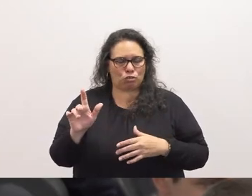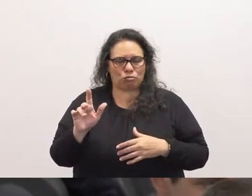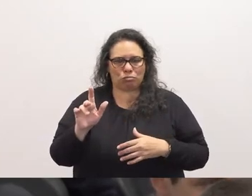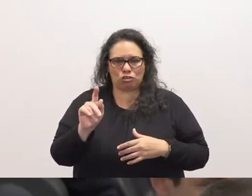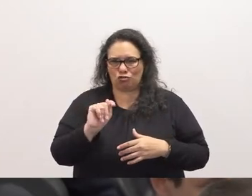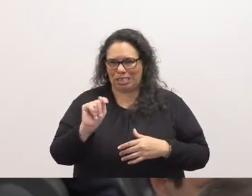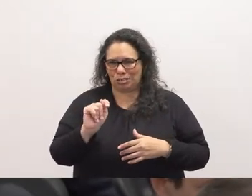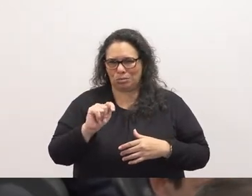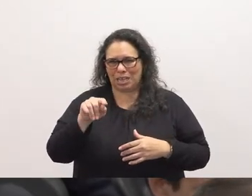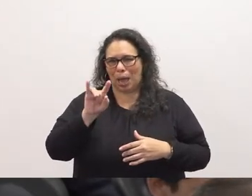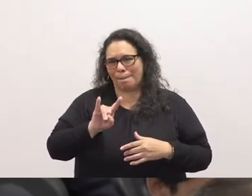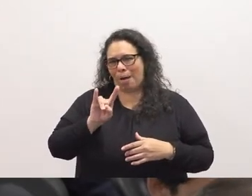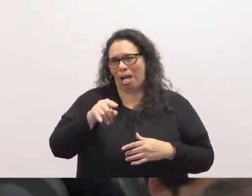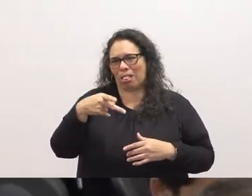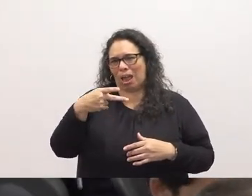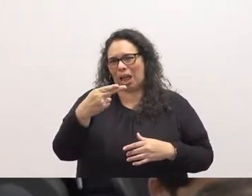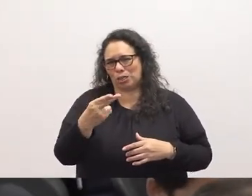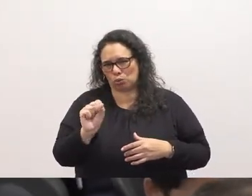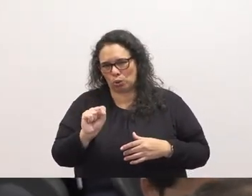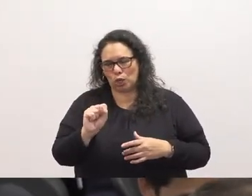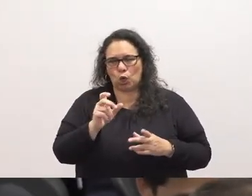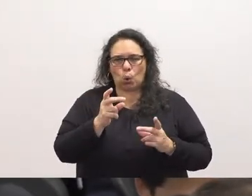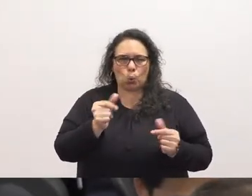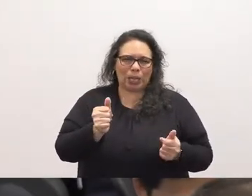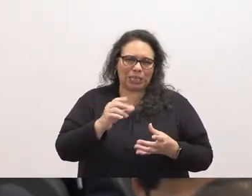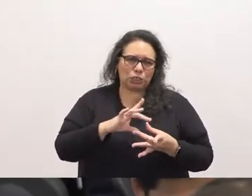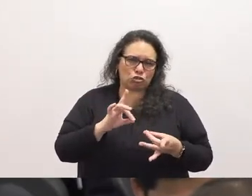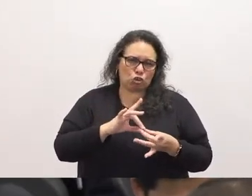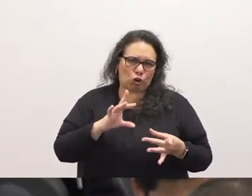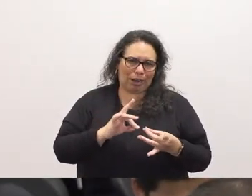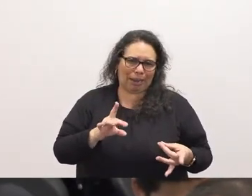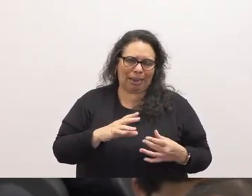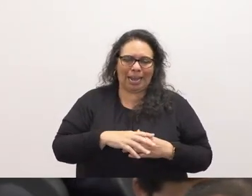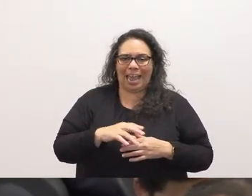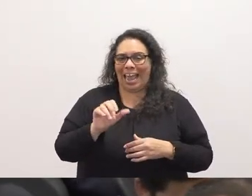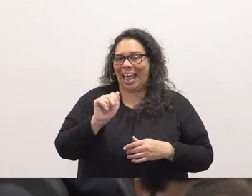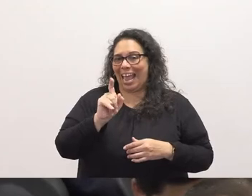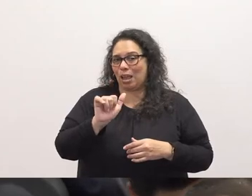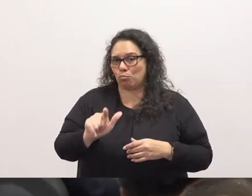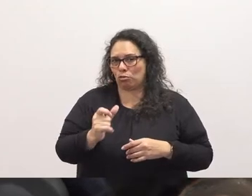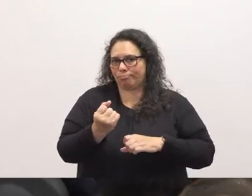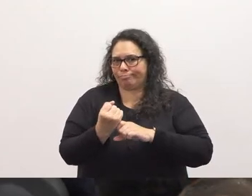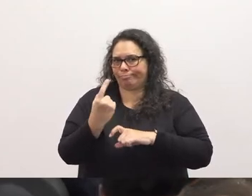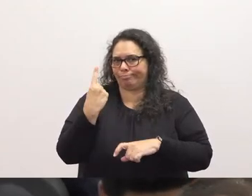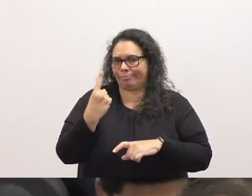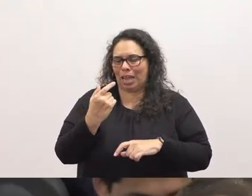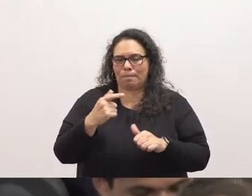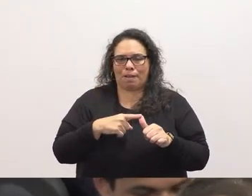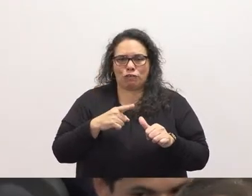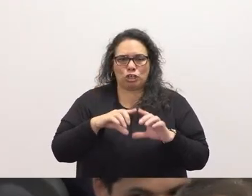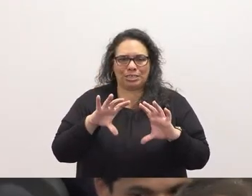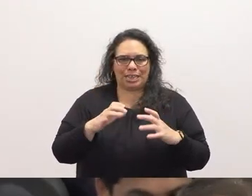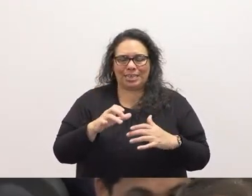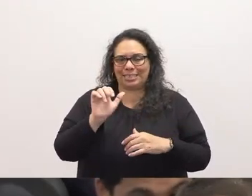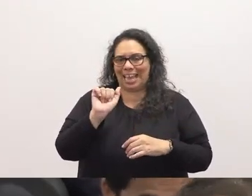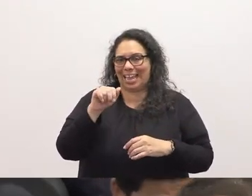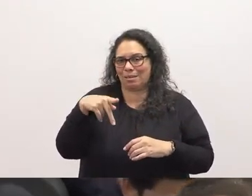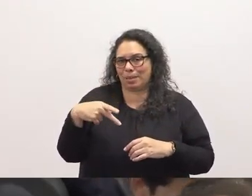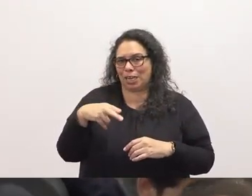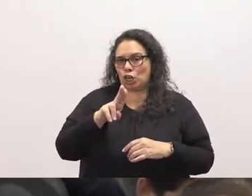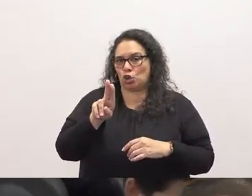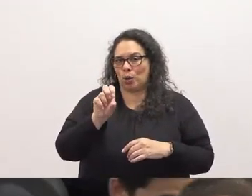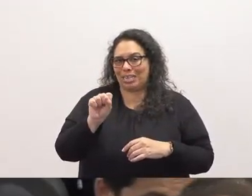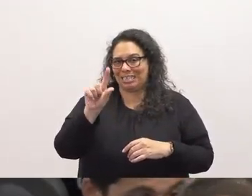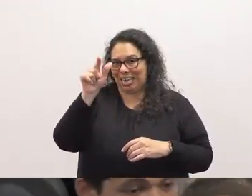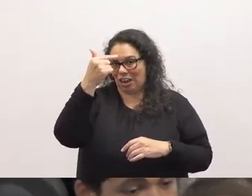School. I'd like to start with a quick story. In April of last school year, my first class was AP US Government,